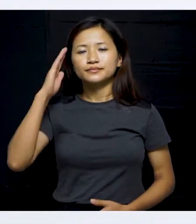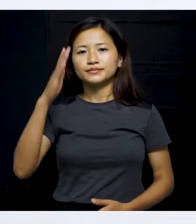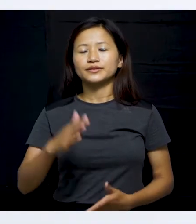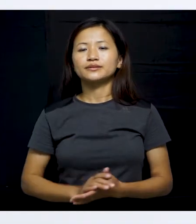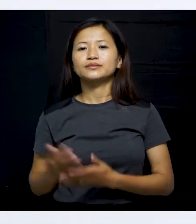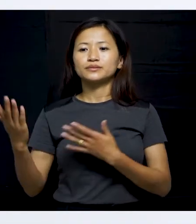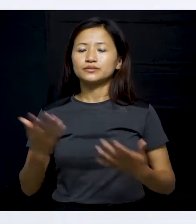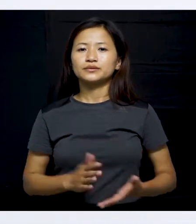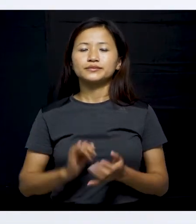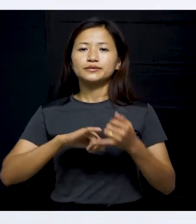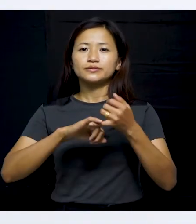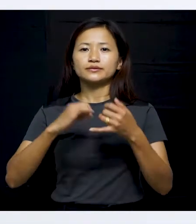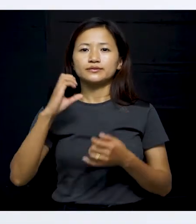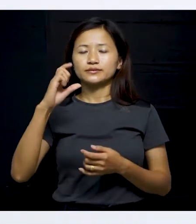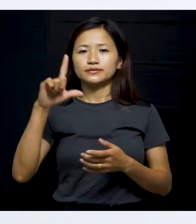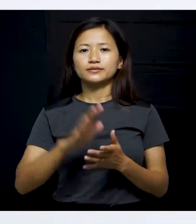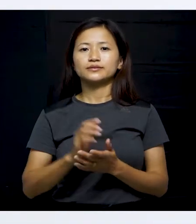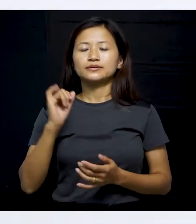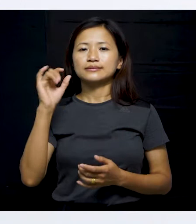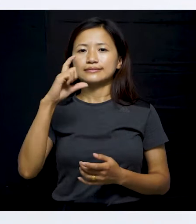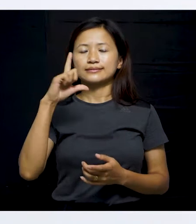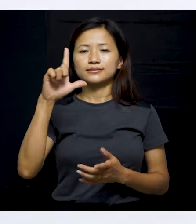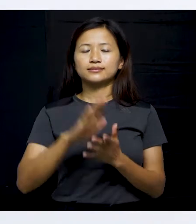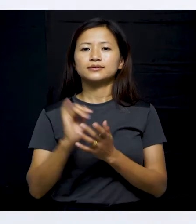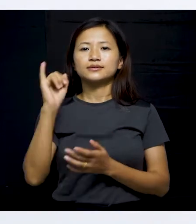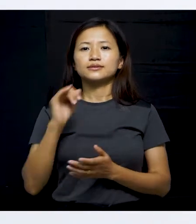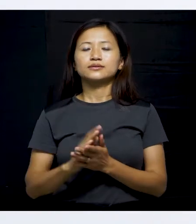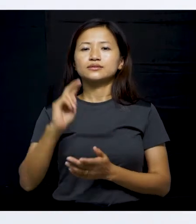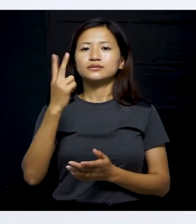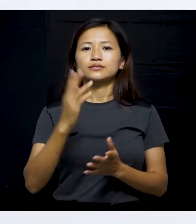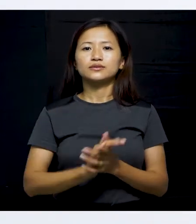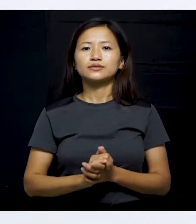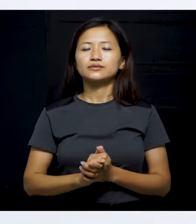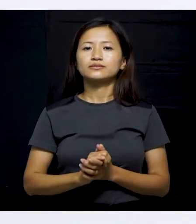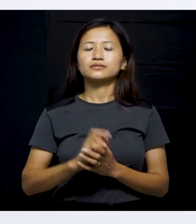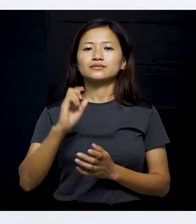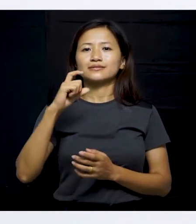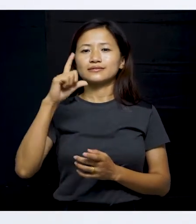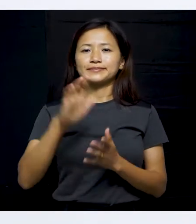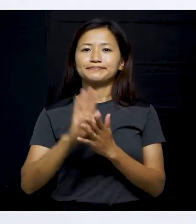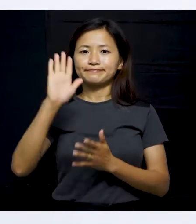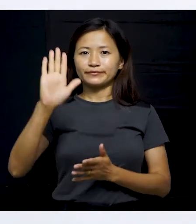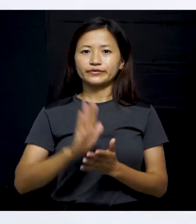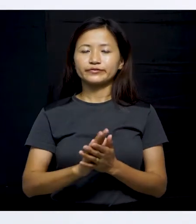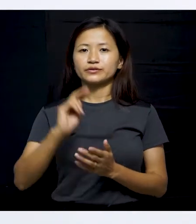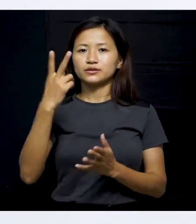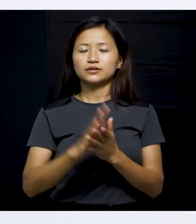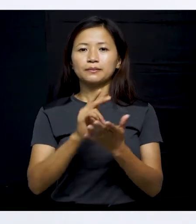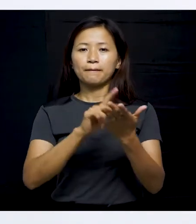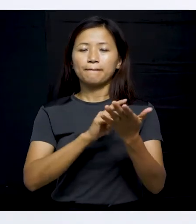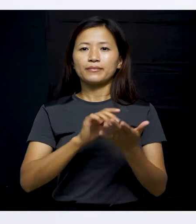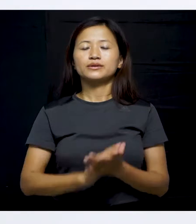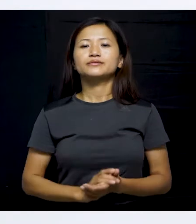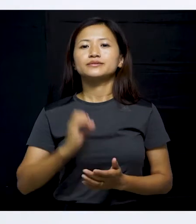Hello and welcome to the social science class 6. This is the class 5. This is the second part of